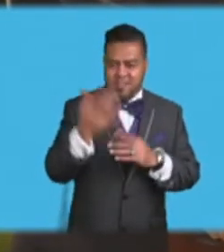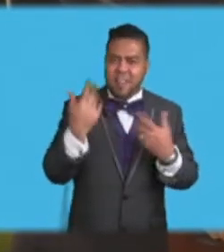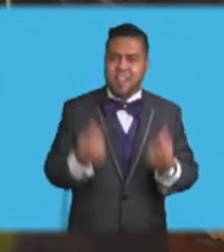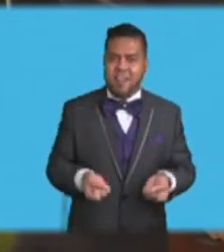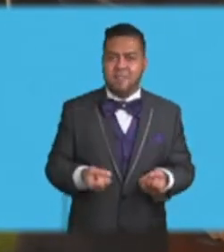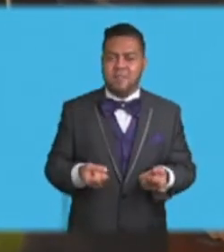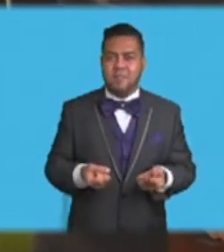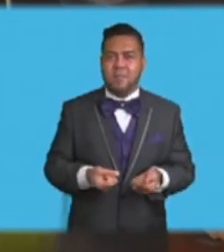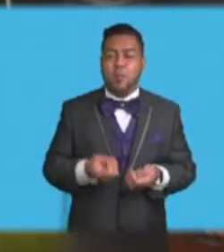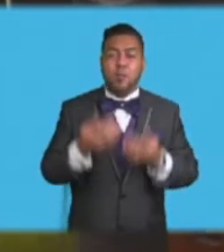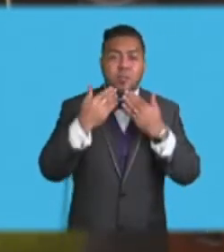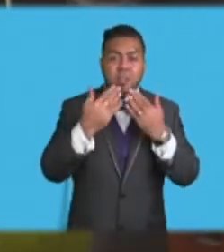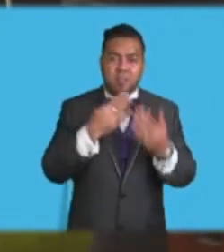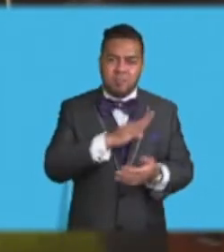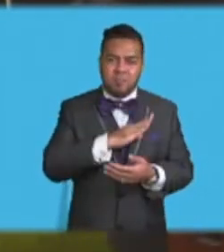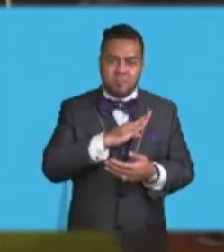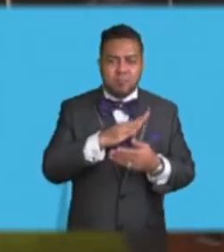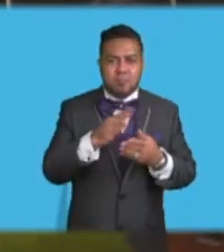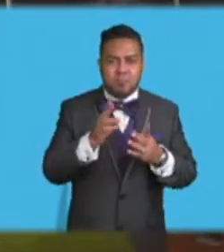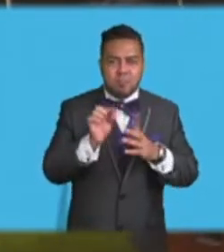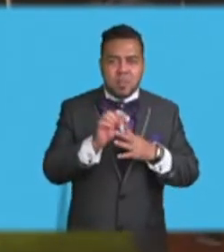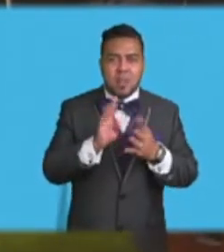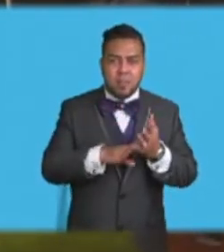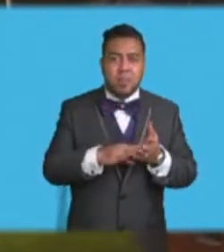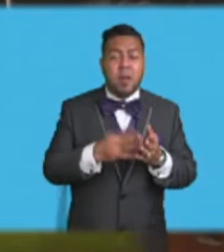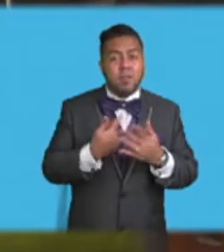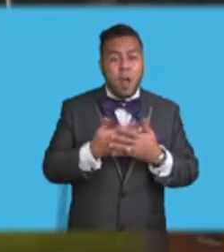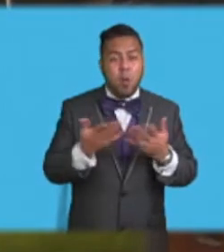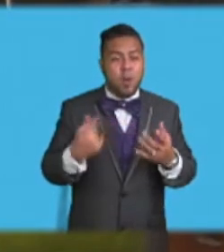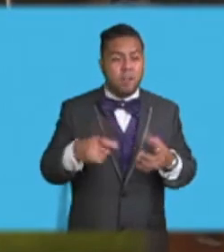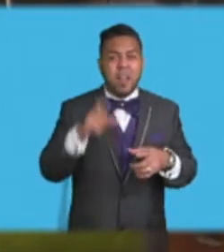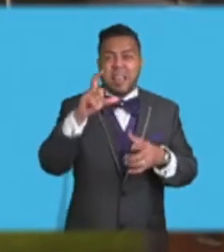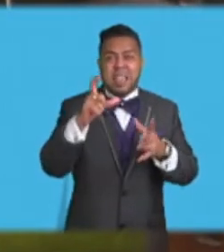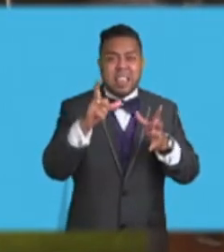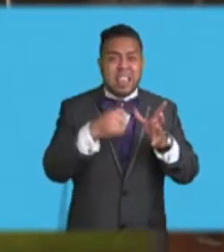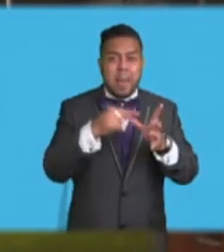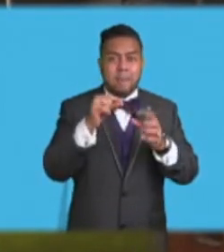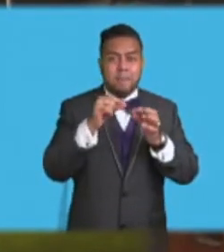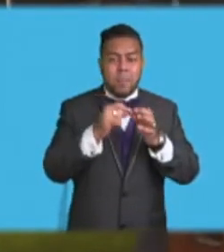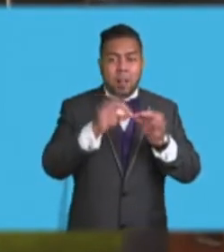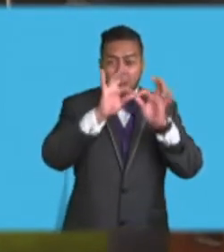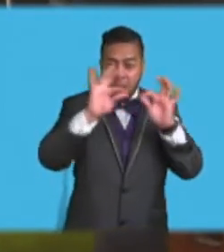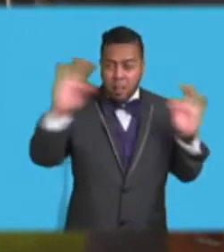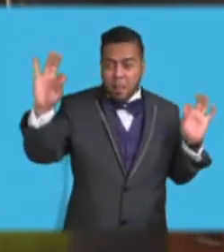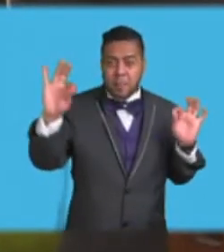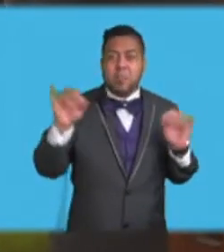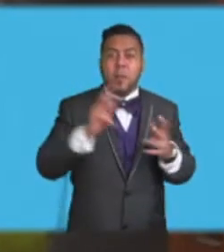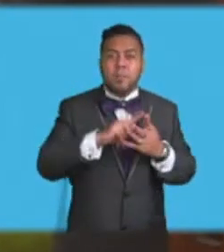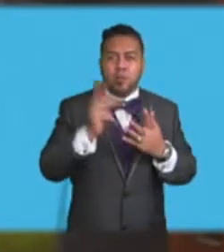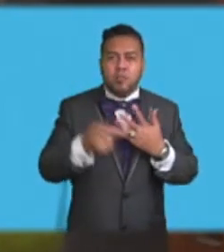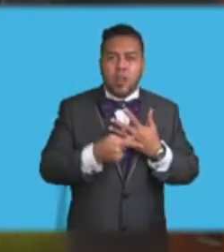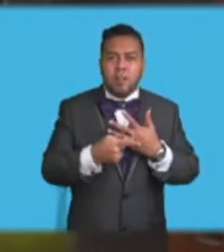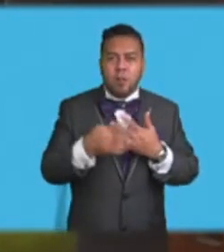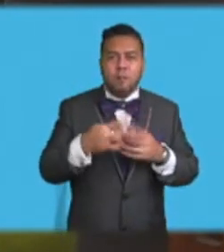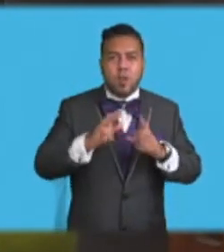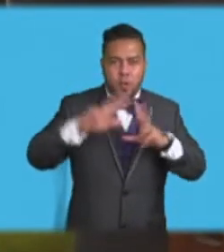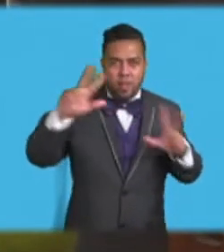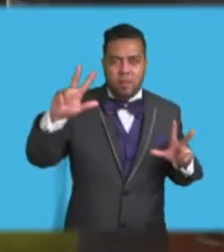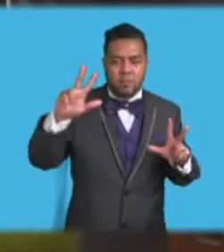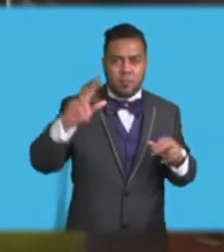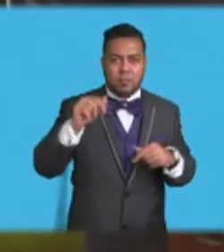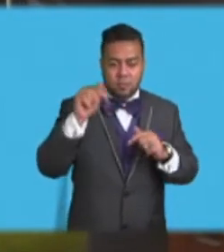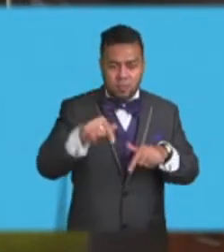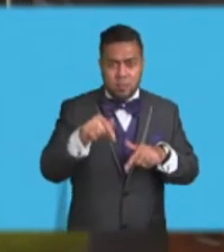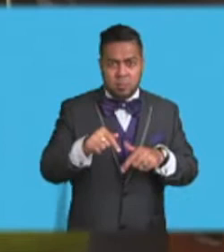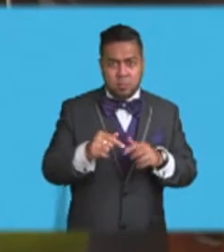in the targeted investments we are doing, such as the cable project to Banwalevu, which I'll speak on later on. Infrastructure investments such as